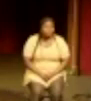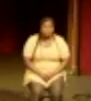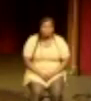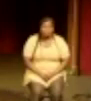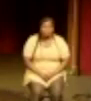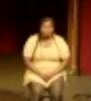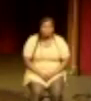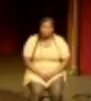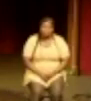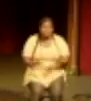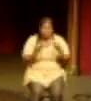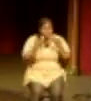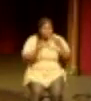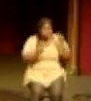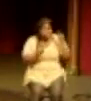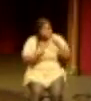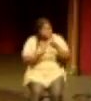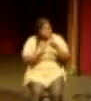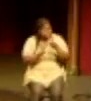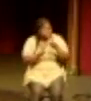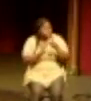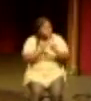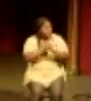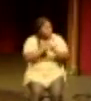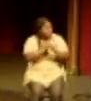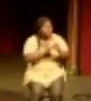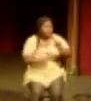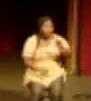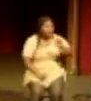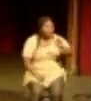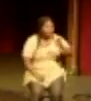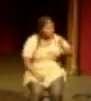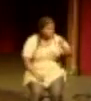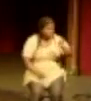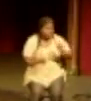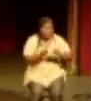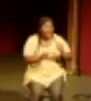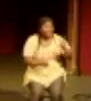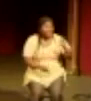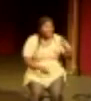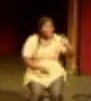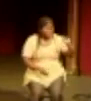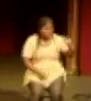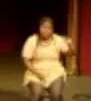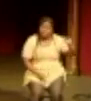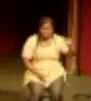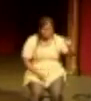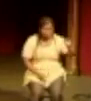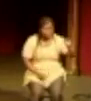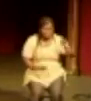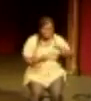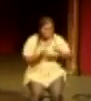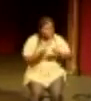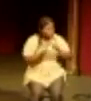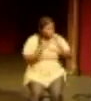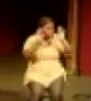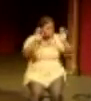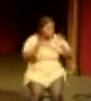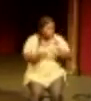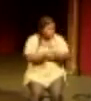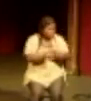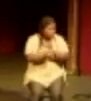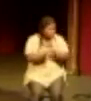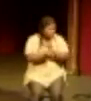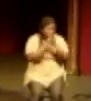Thank you especially to our marketing folks, Lauren Fishback and Vanessa Lamb. We've done an excellent job of telling